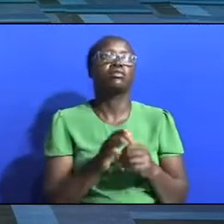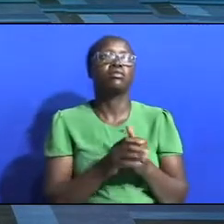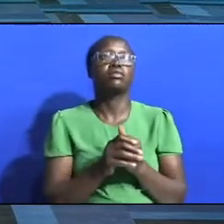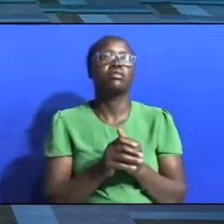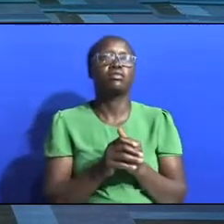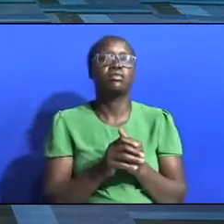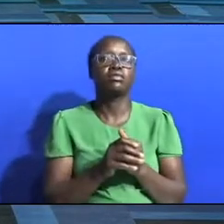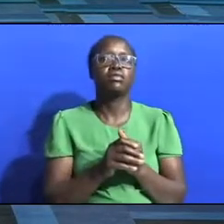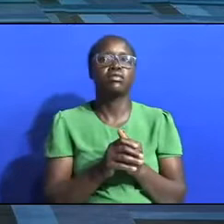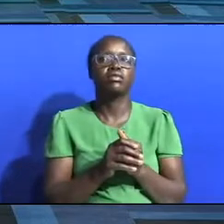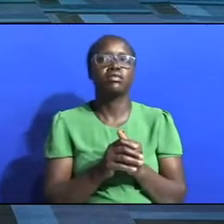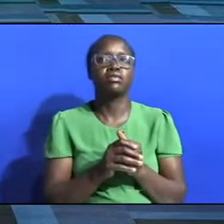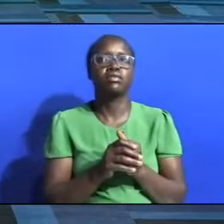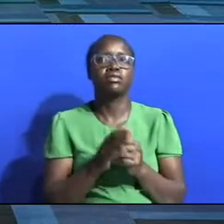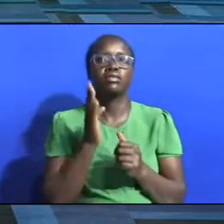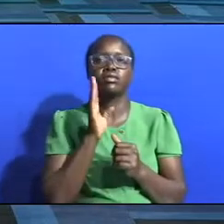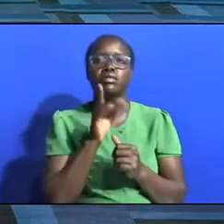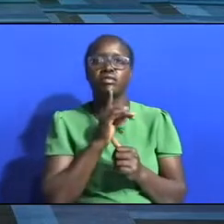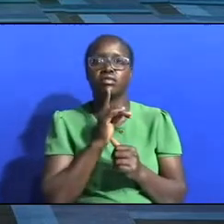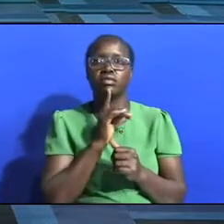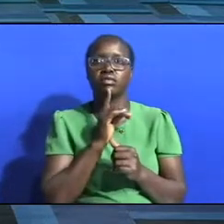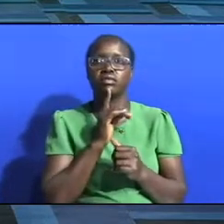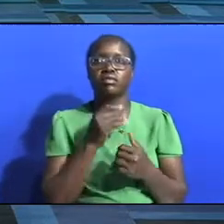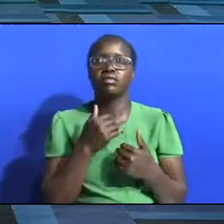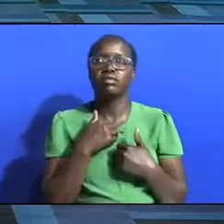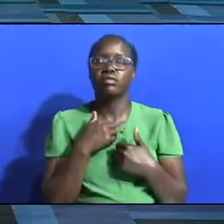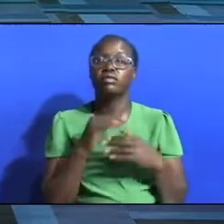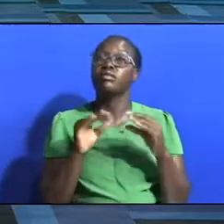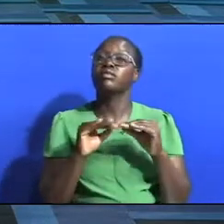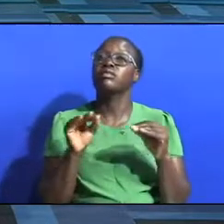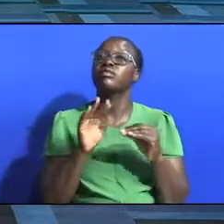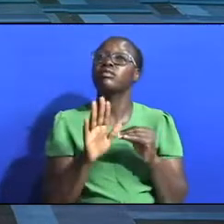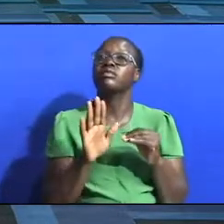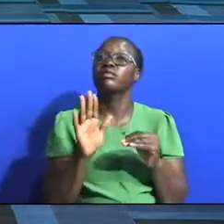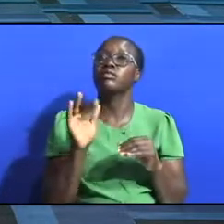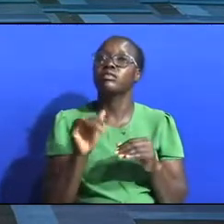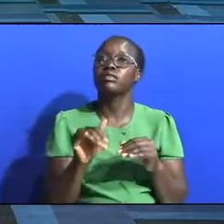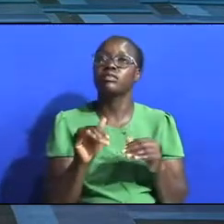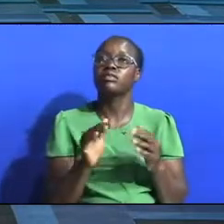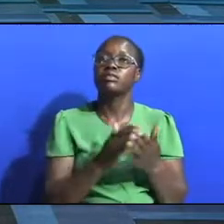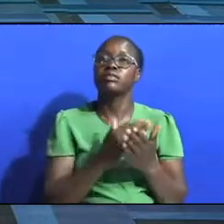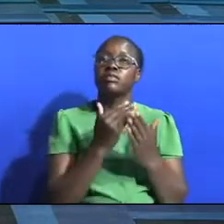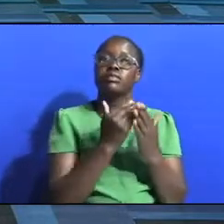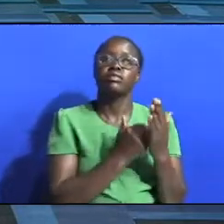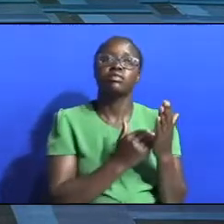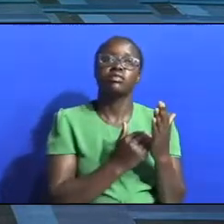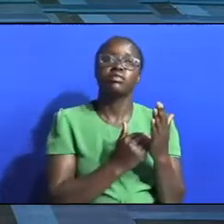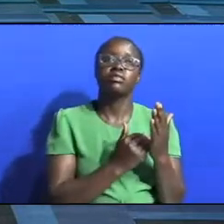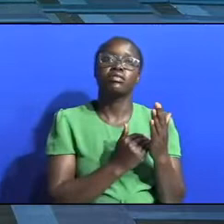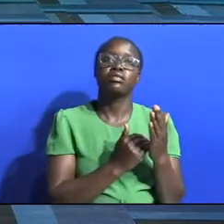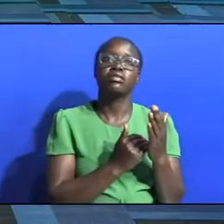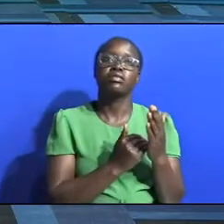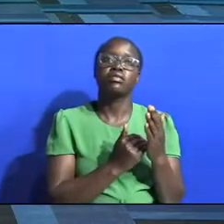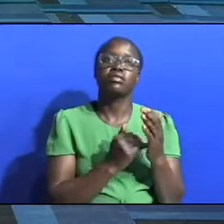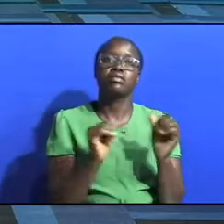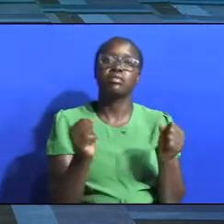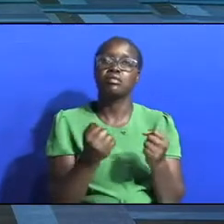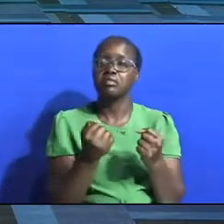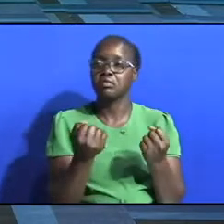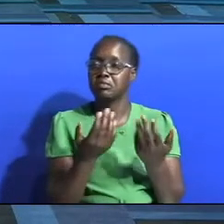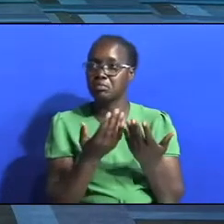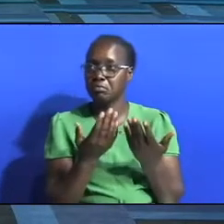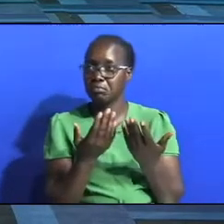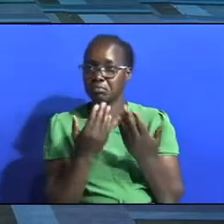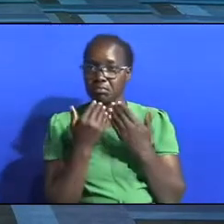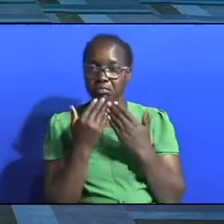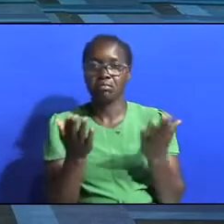if you know maybe your parents have taught you that there are some programs which are not safe for you to